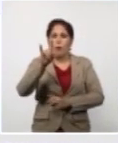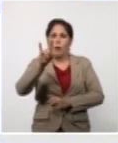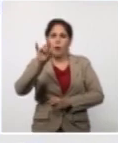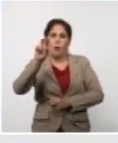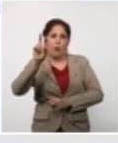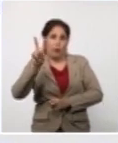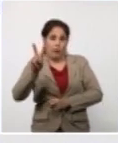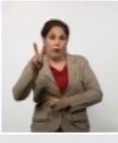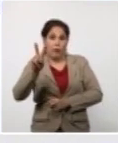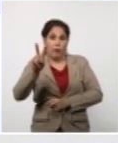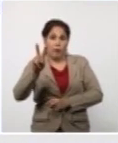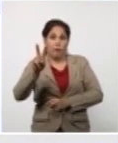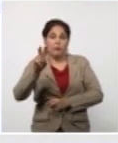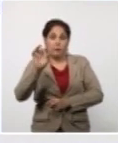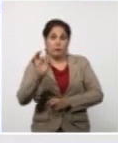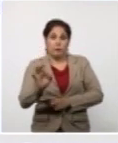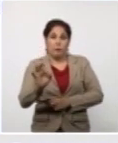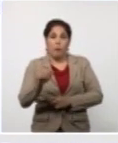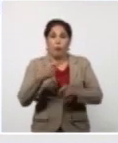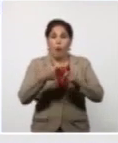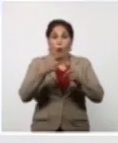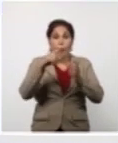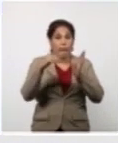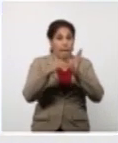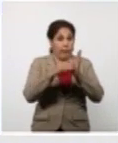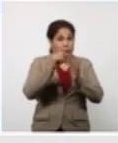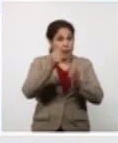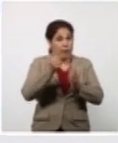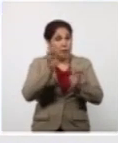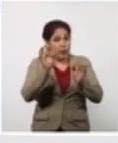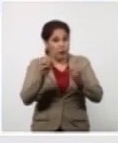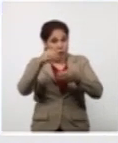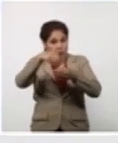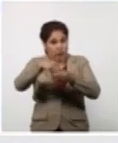9.13%. Matanzas in second place with